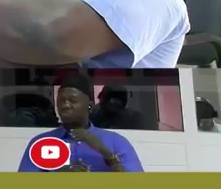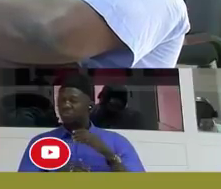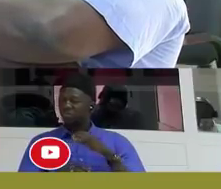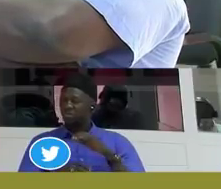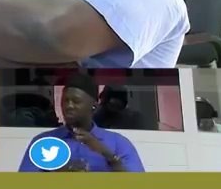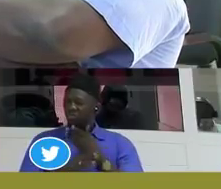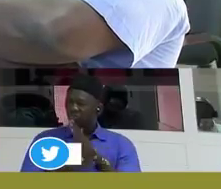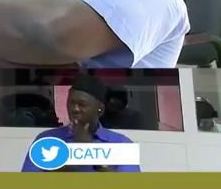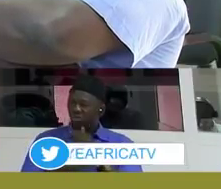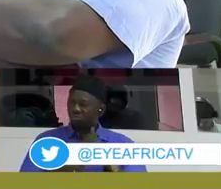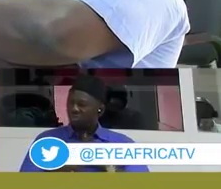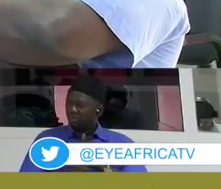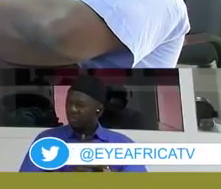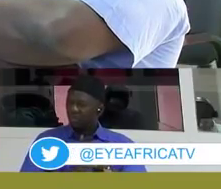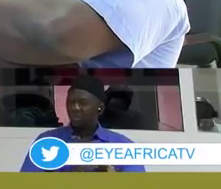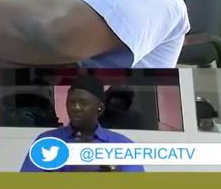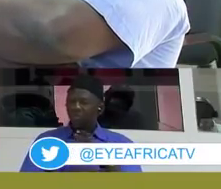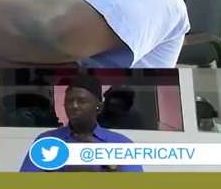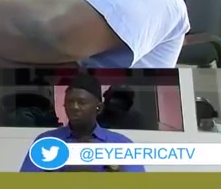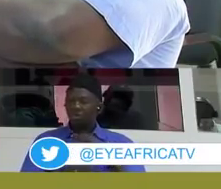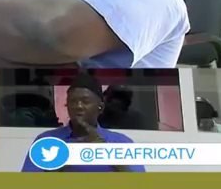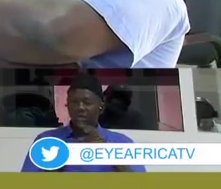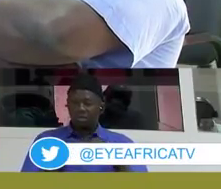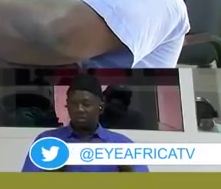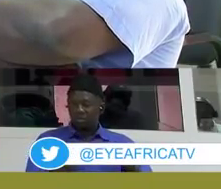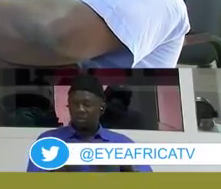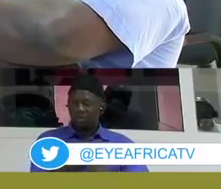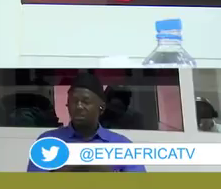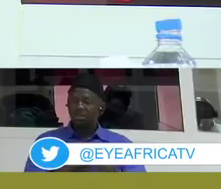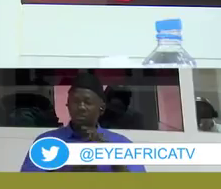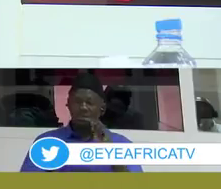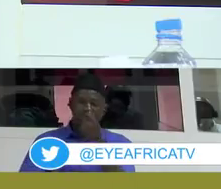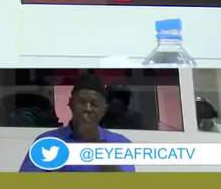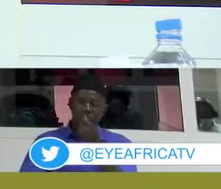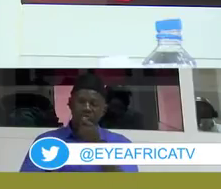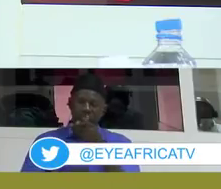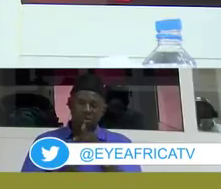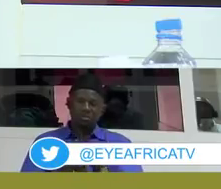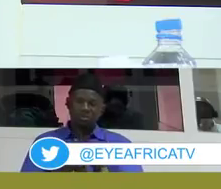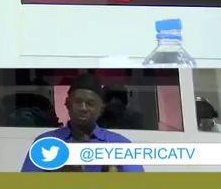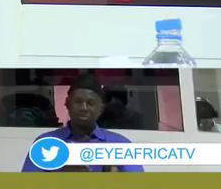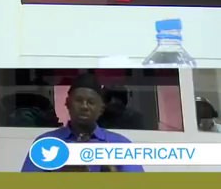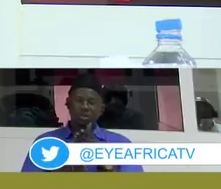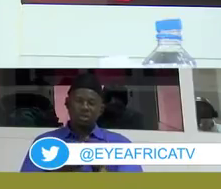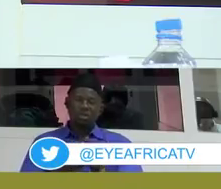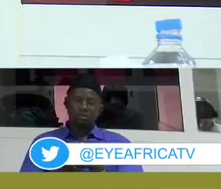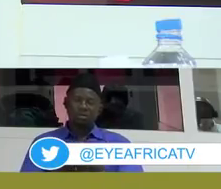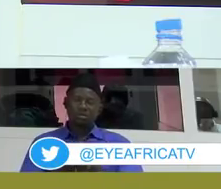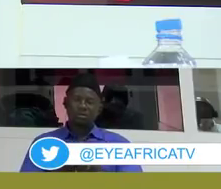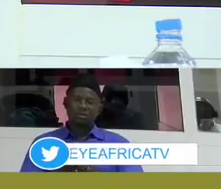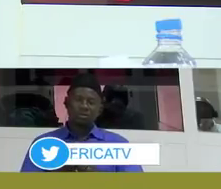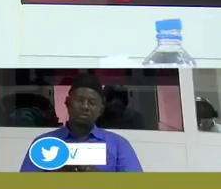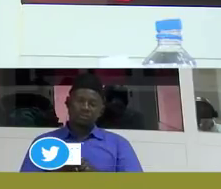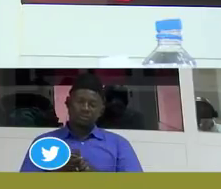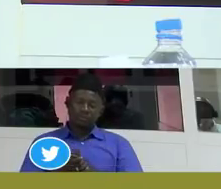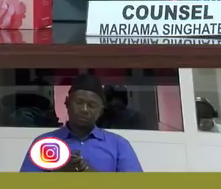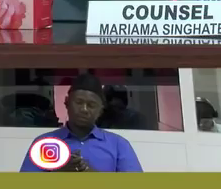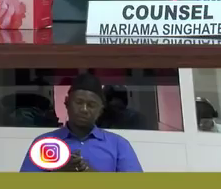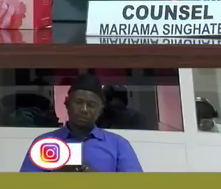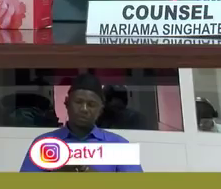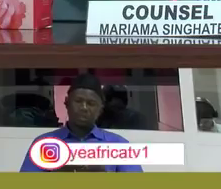at risk under the new dispensation should be allayed. The perception informed